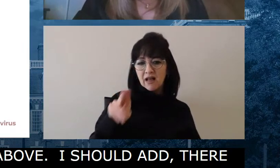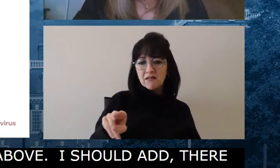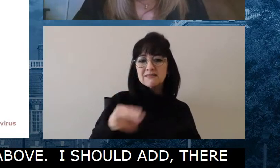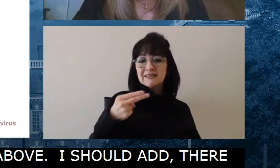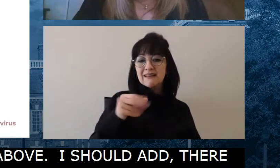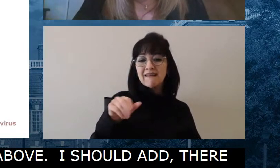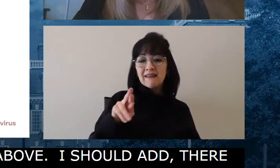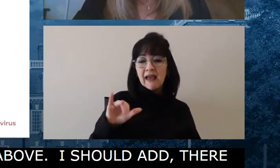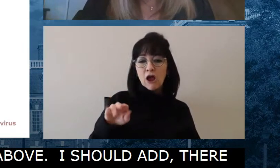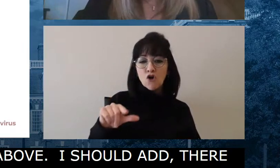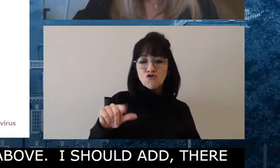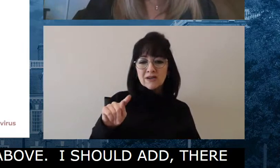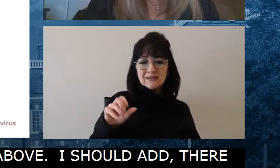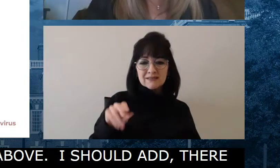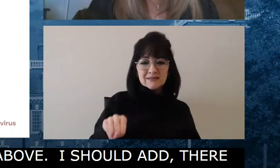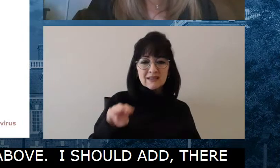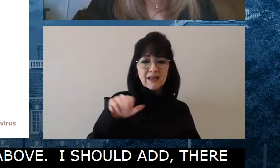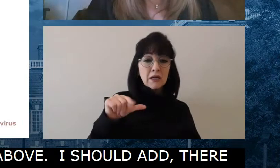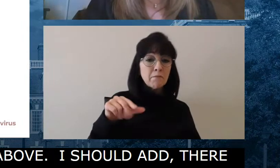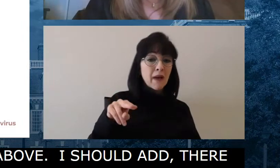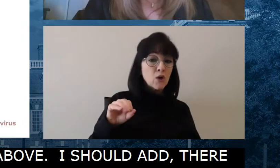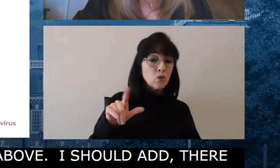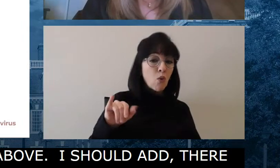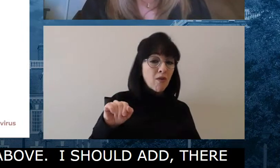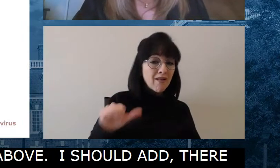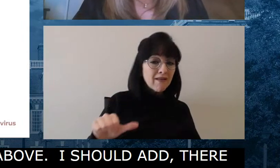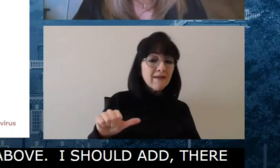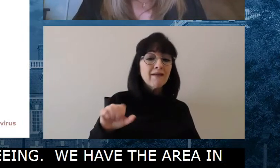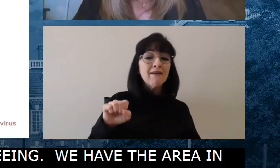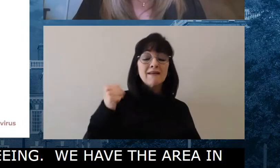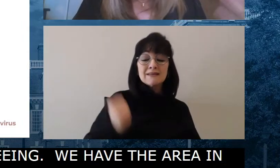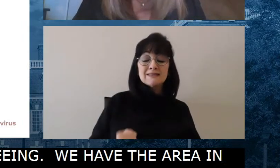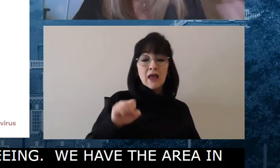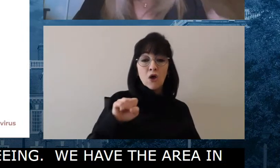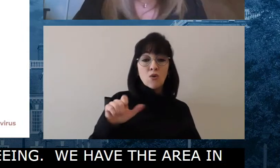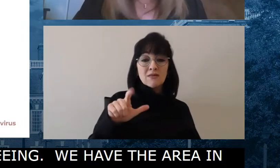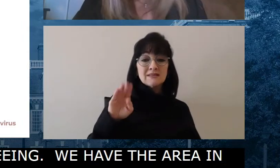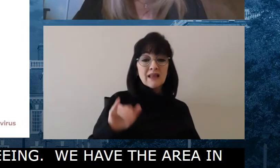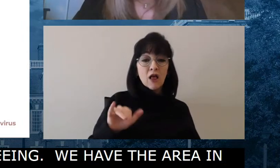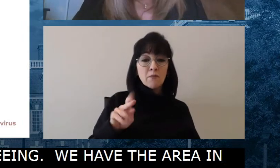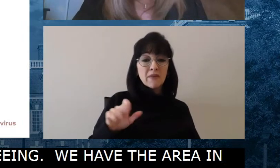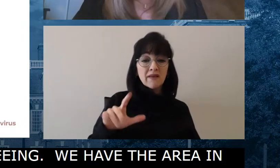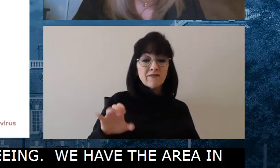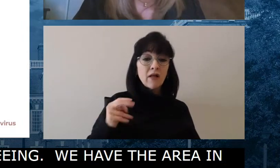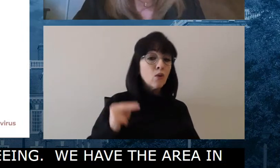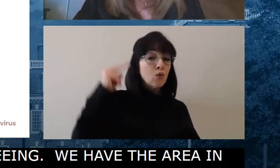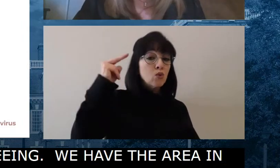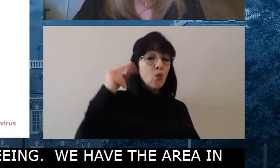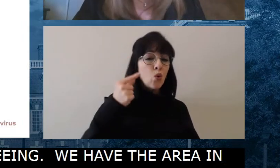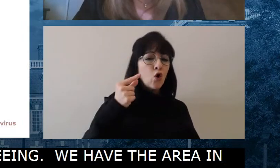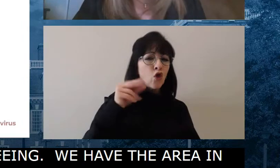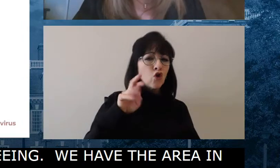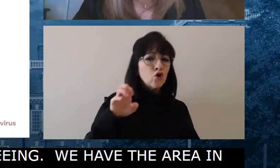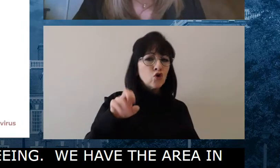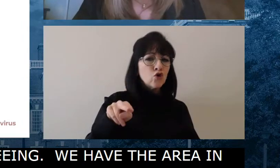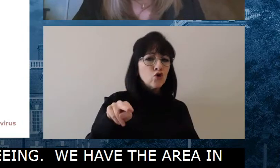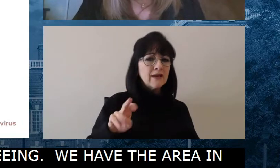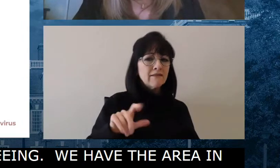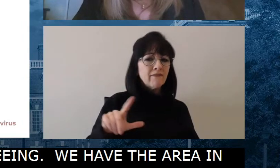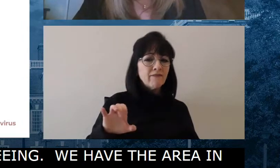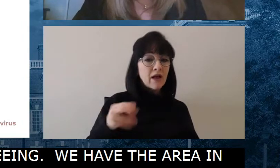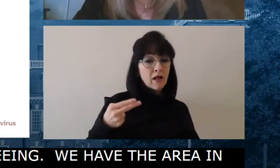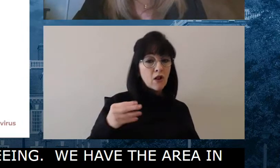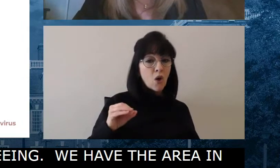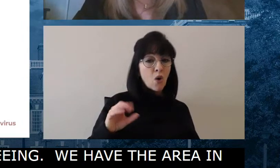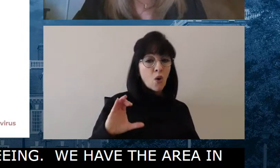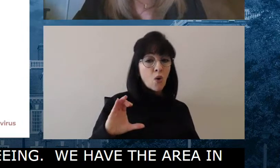we'll keep letting you know, but overall the news is good news in that we're seeing less cases